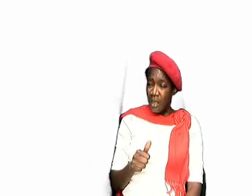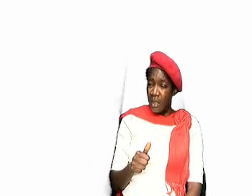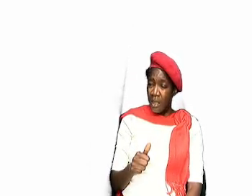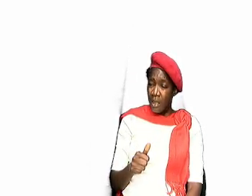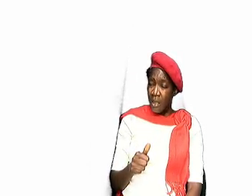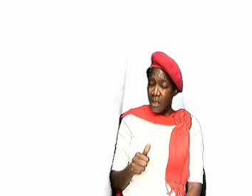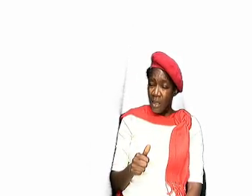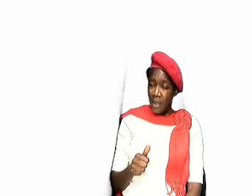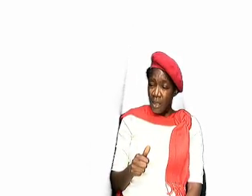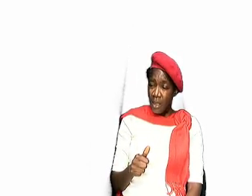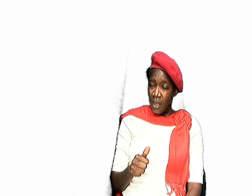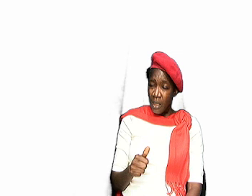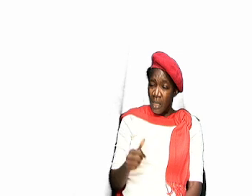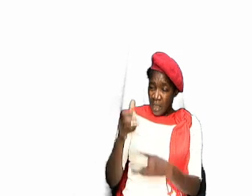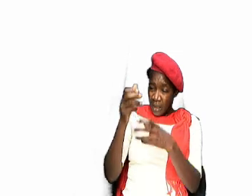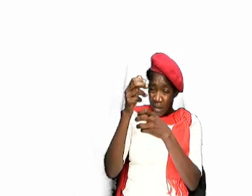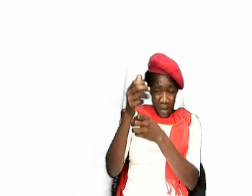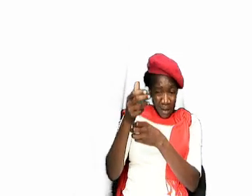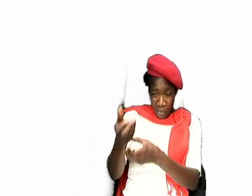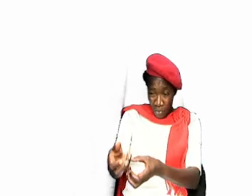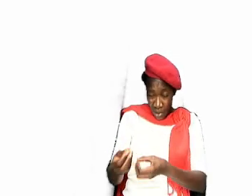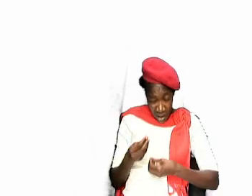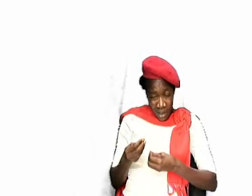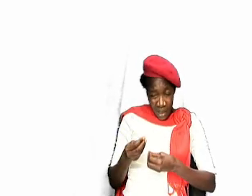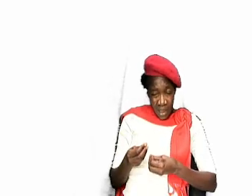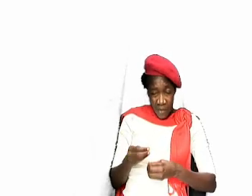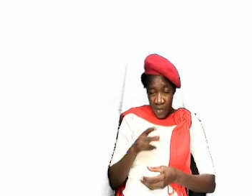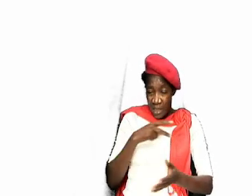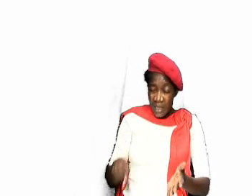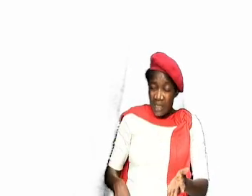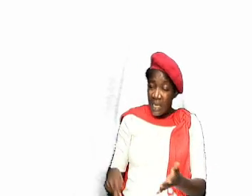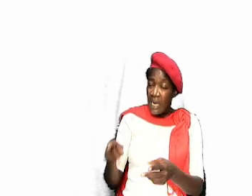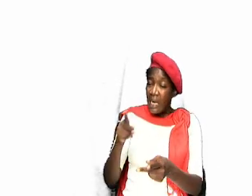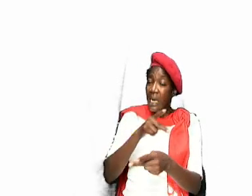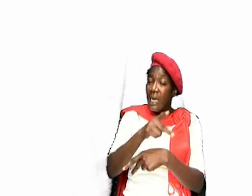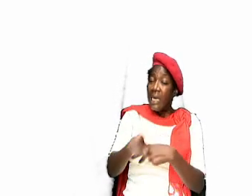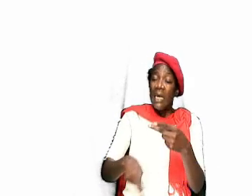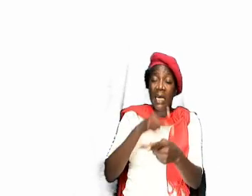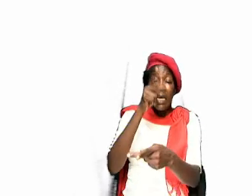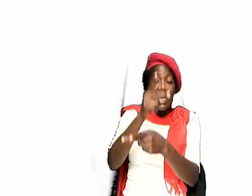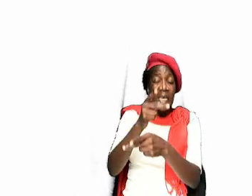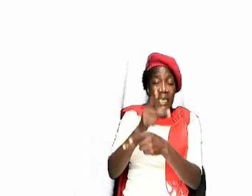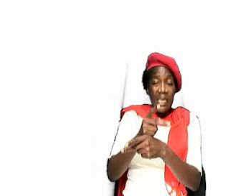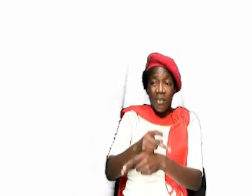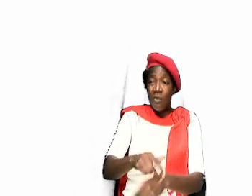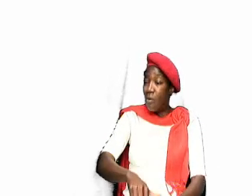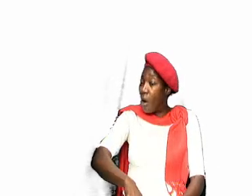Lord has shown to us while we were of another heritage.